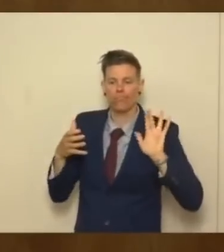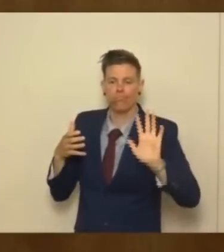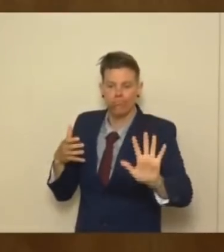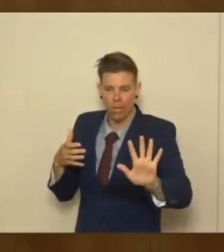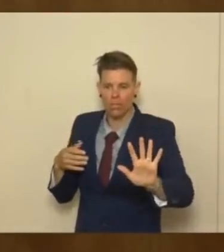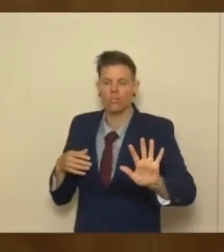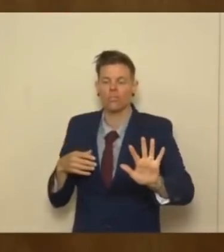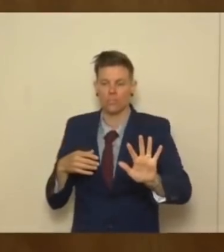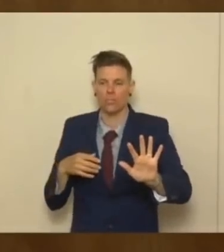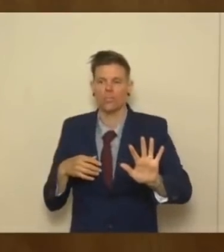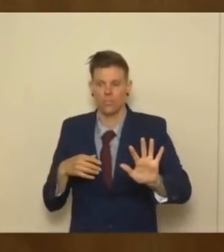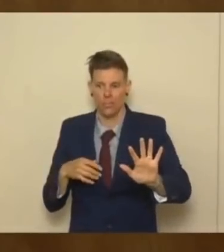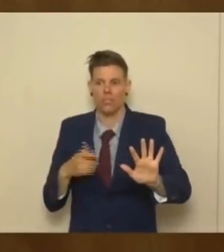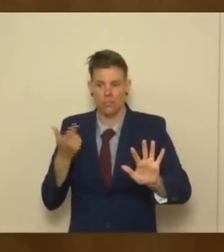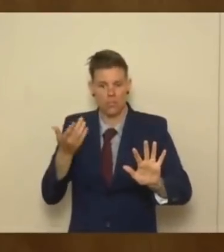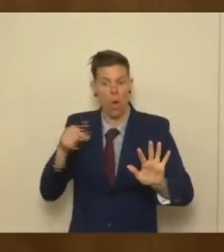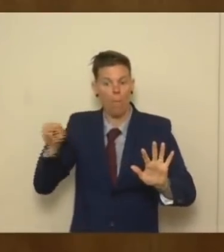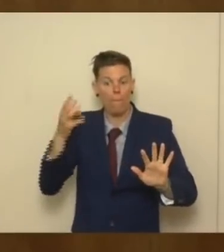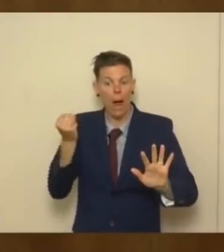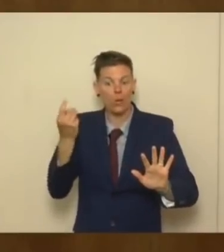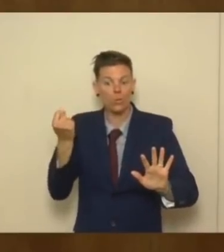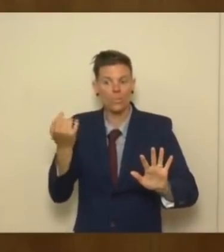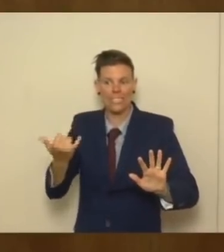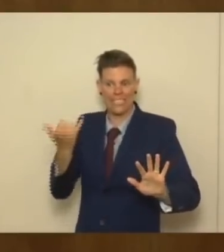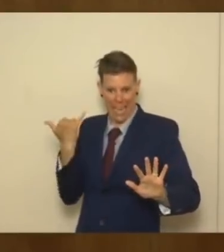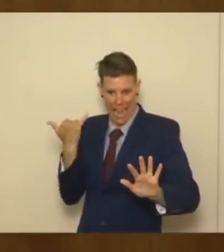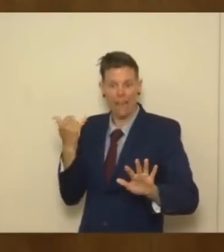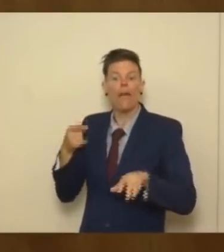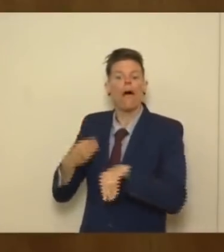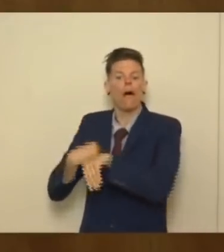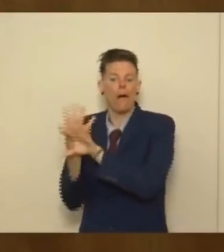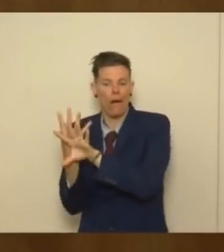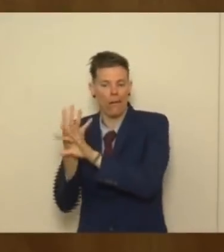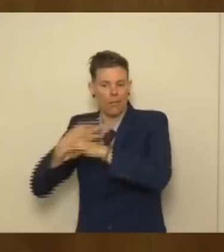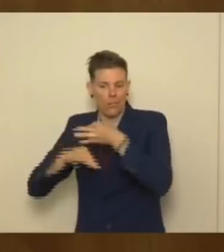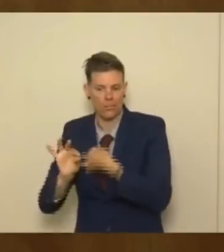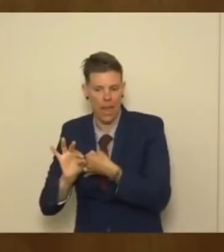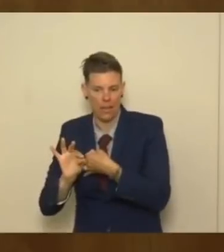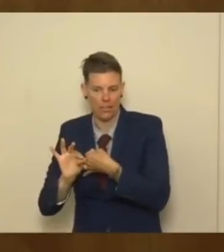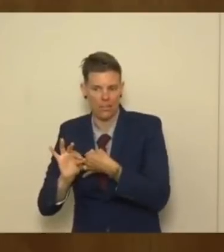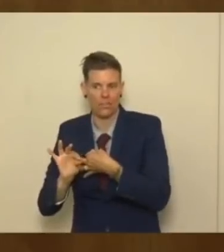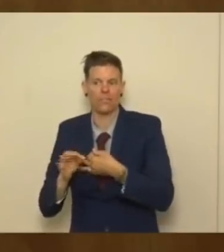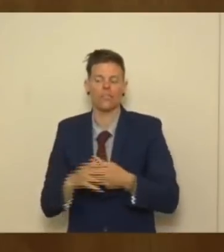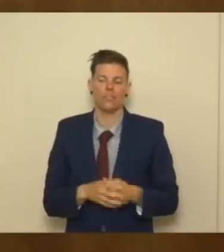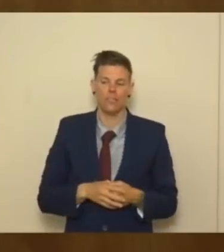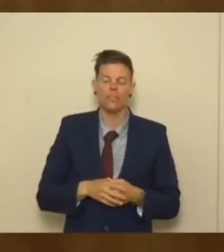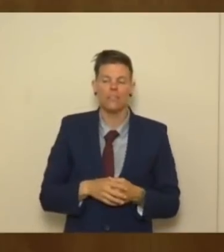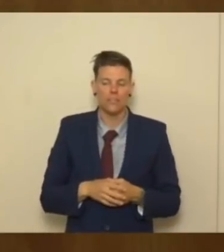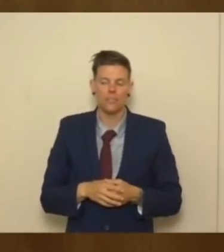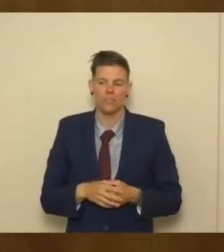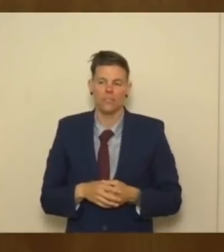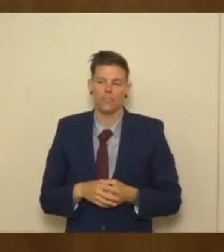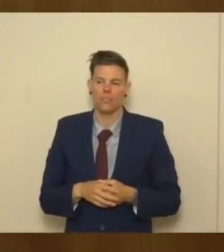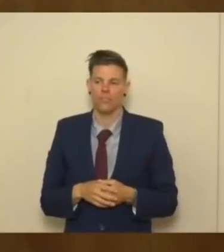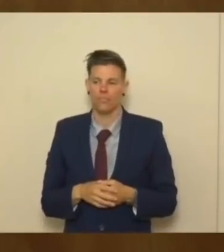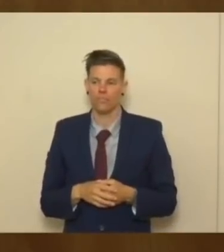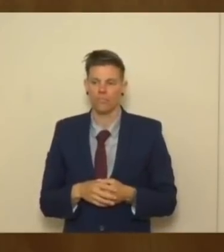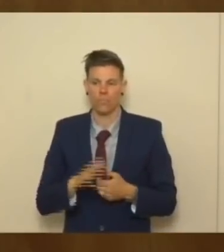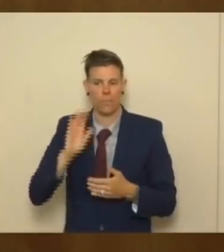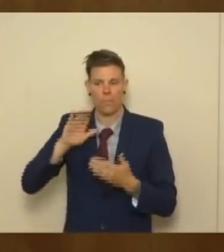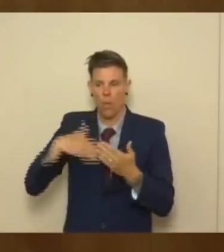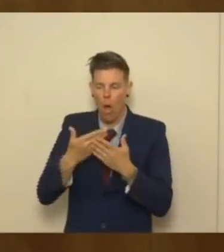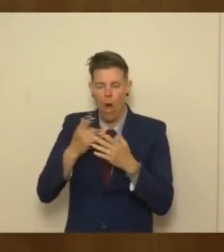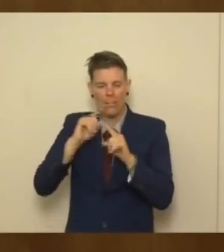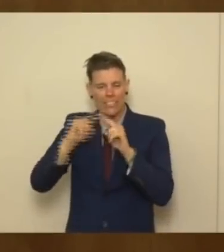either with the class in session or other ways that the school districts are taking a look at right now. Though all of those scenarios were very